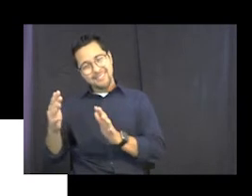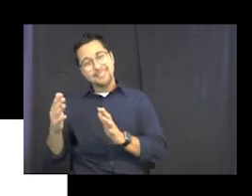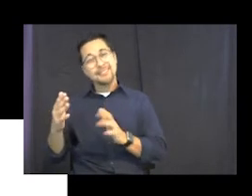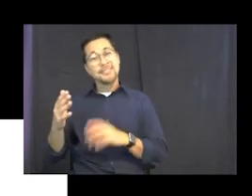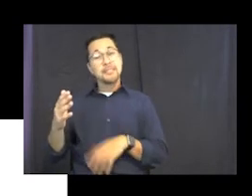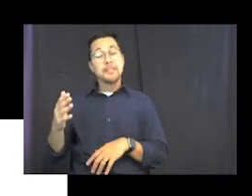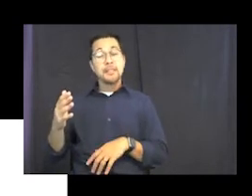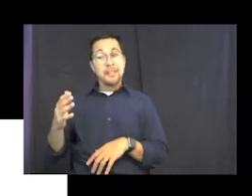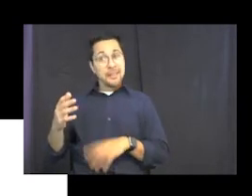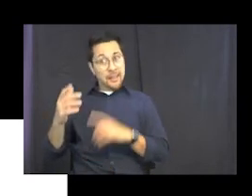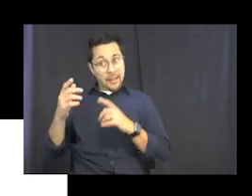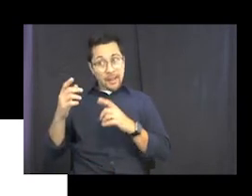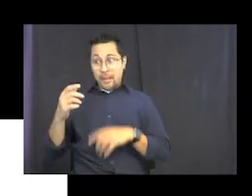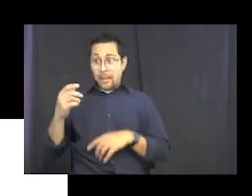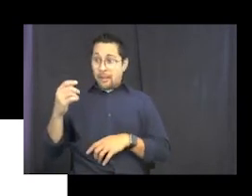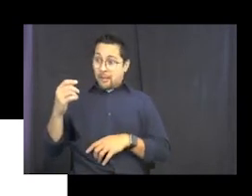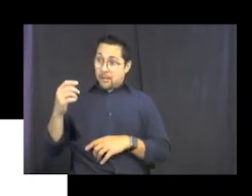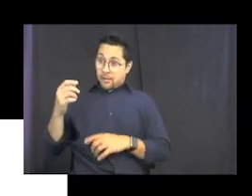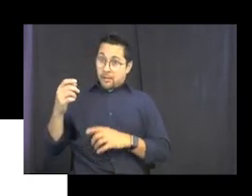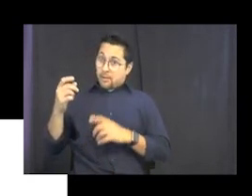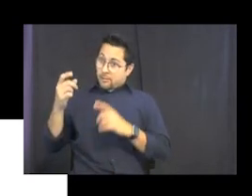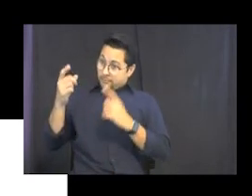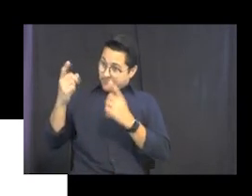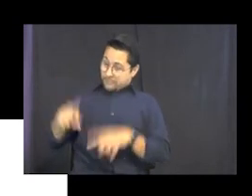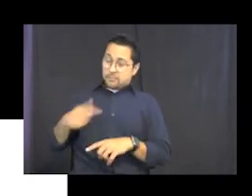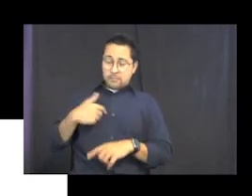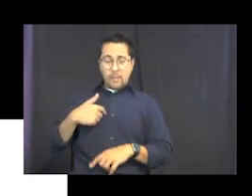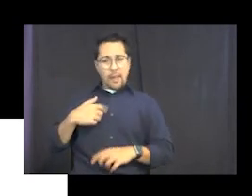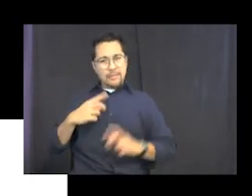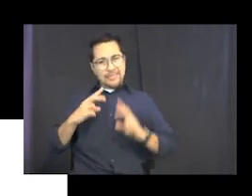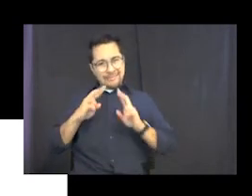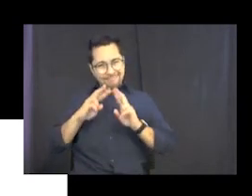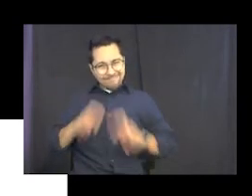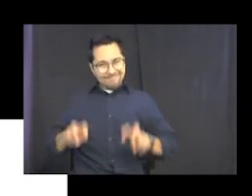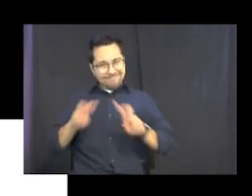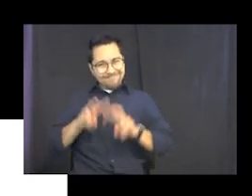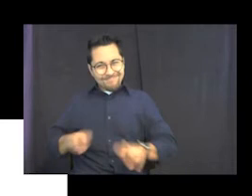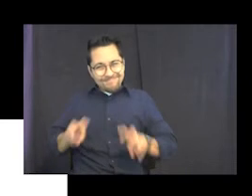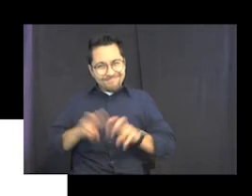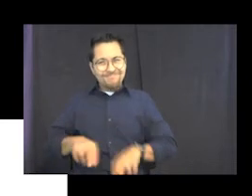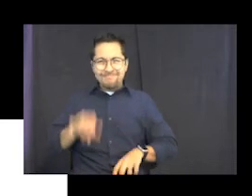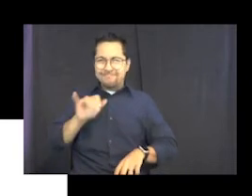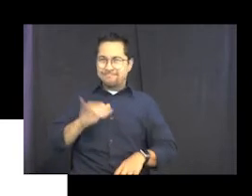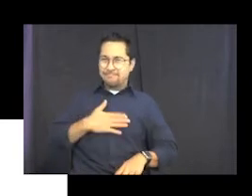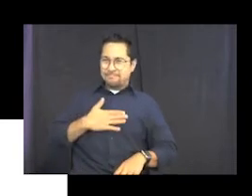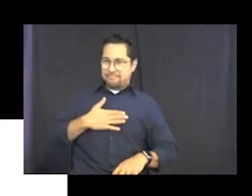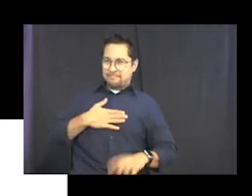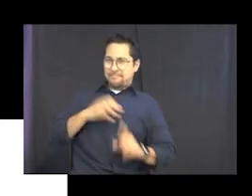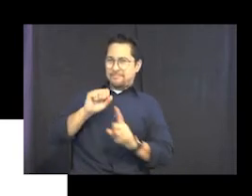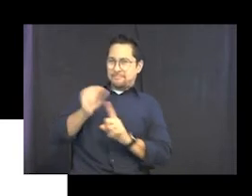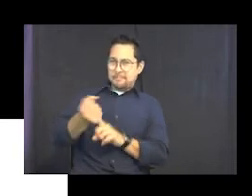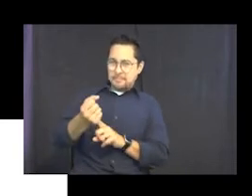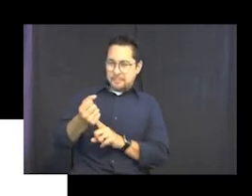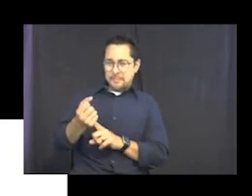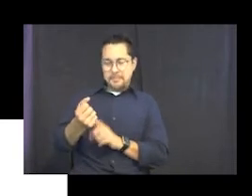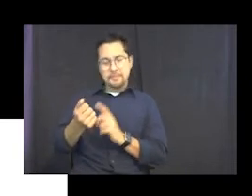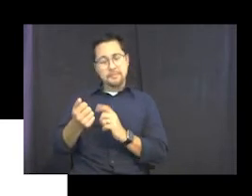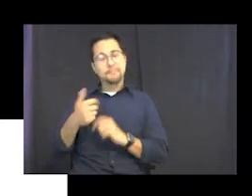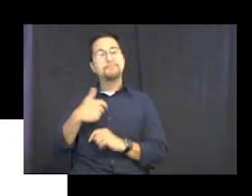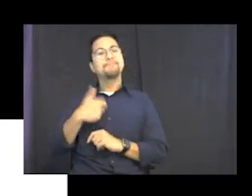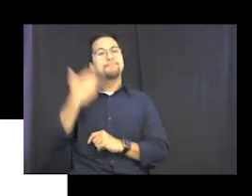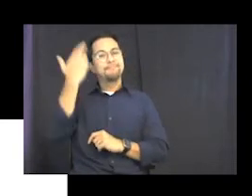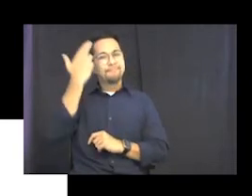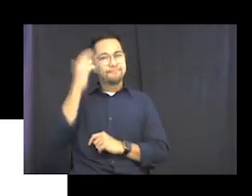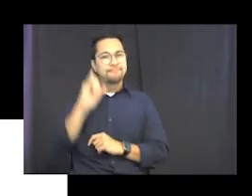when it came down to it, after really evaluating the situation, I